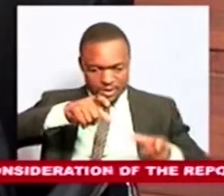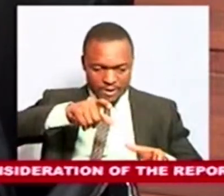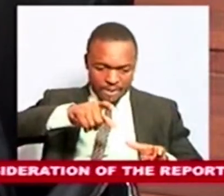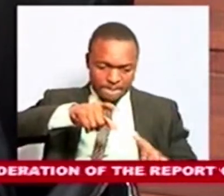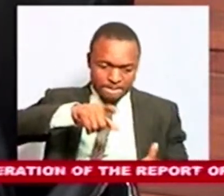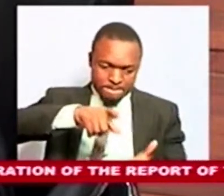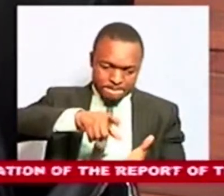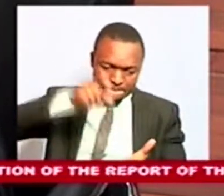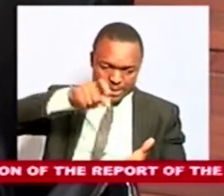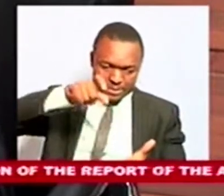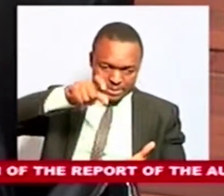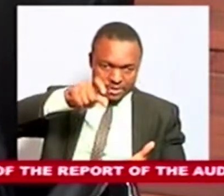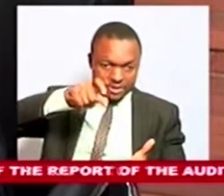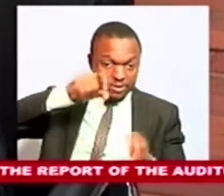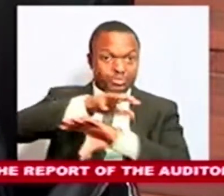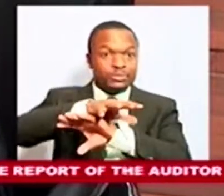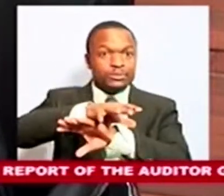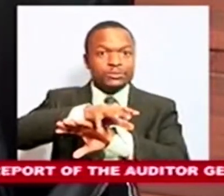that surely